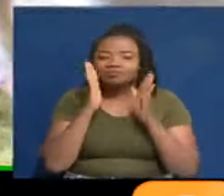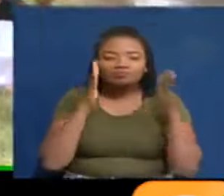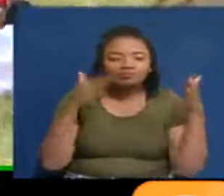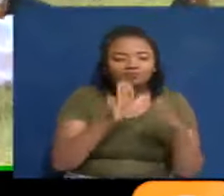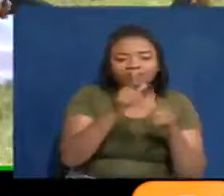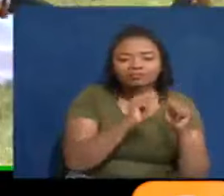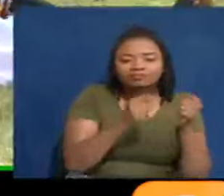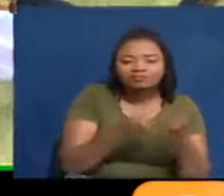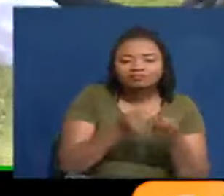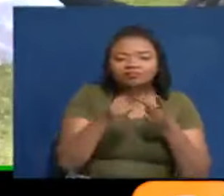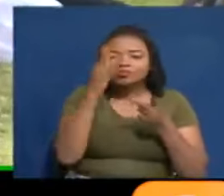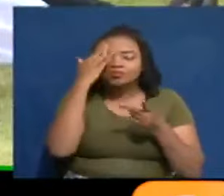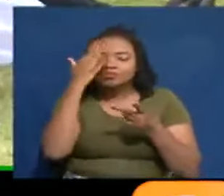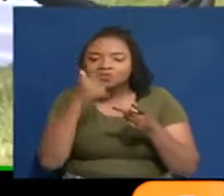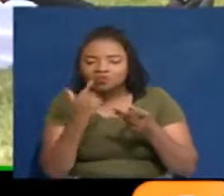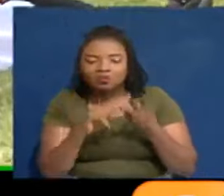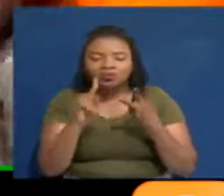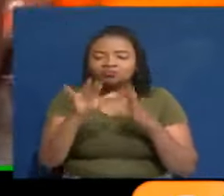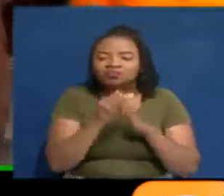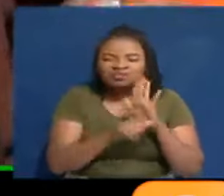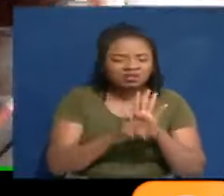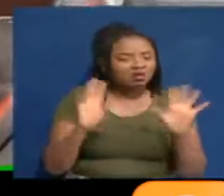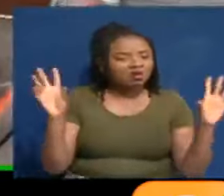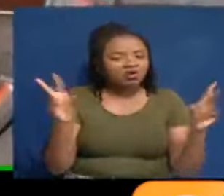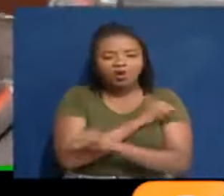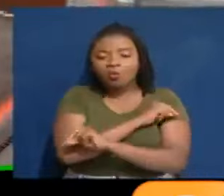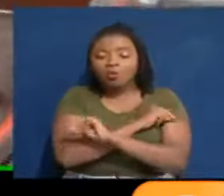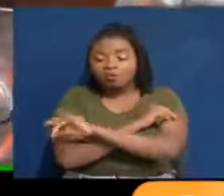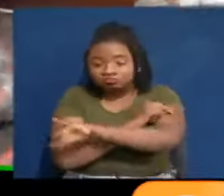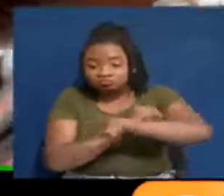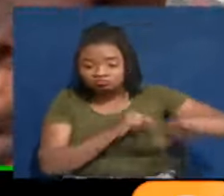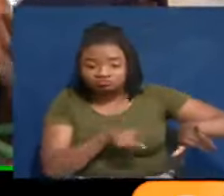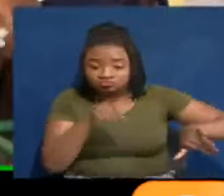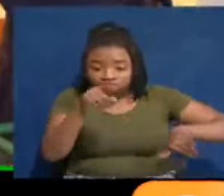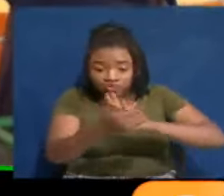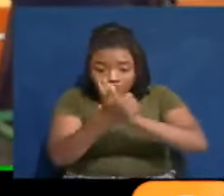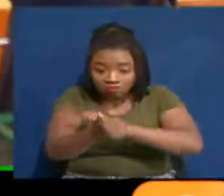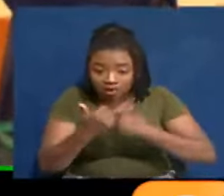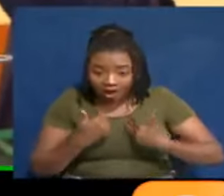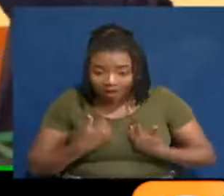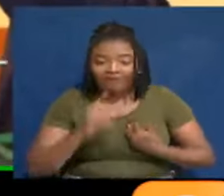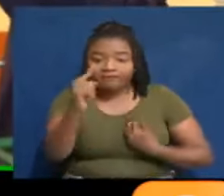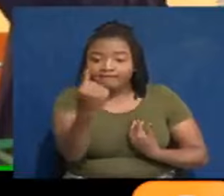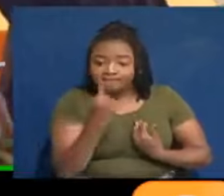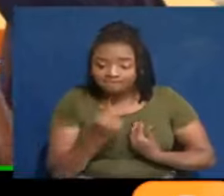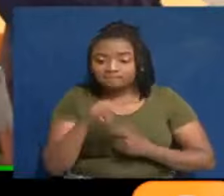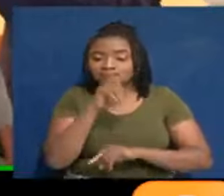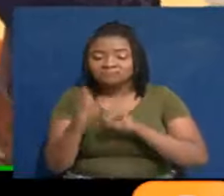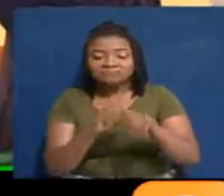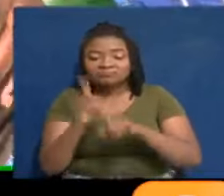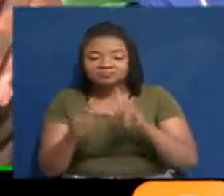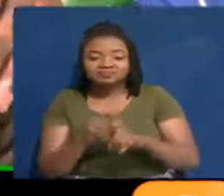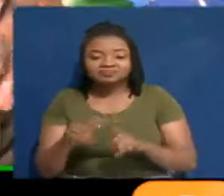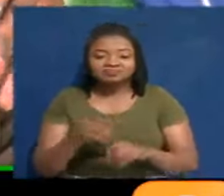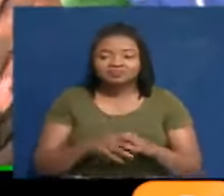came from, your gender. Nobody cares. You know, you get to the recruiting center in the morning, there is nobody who is trying to